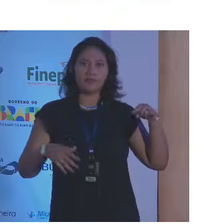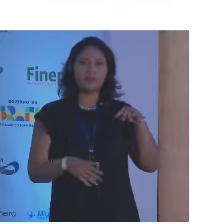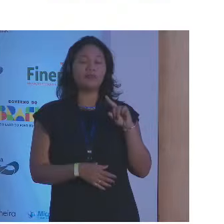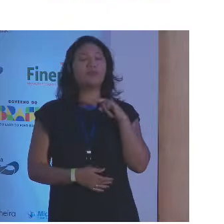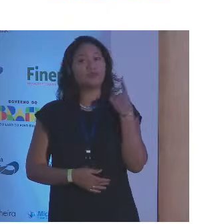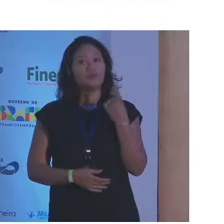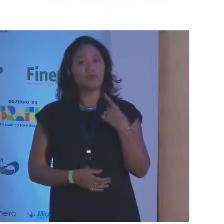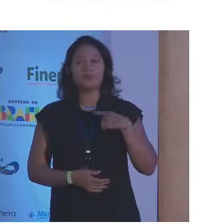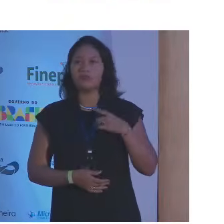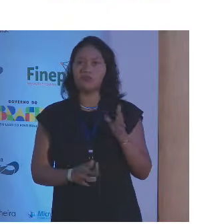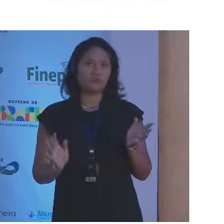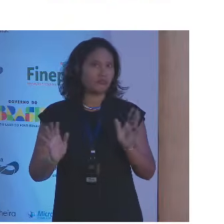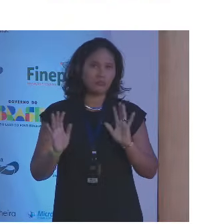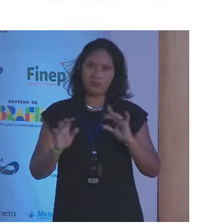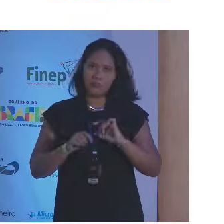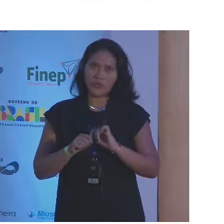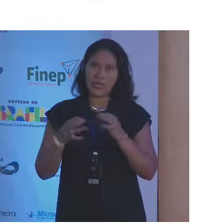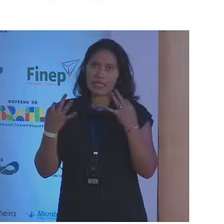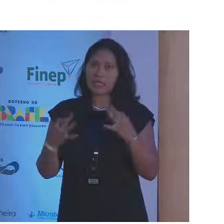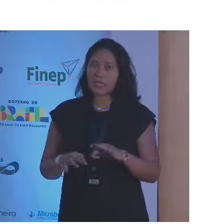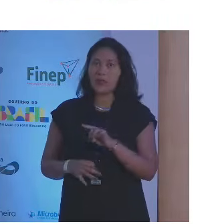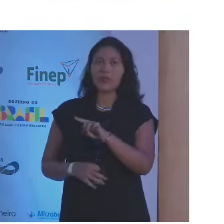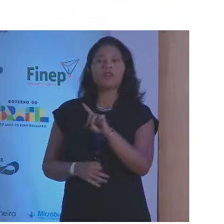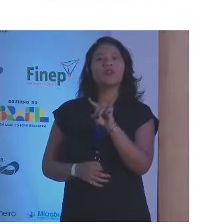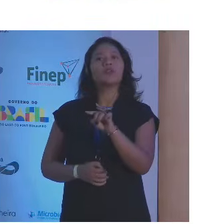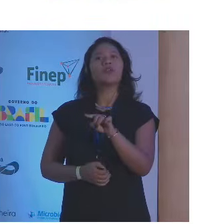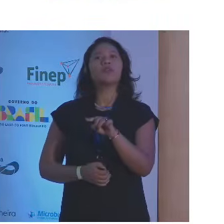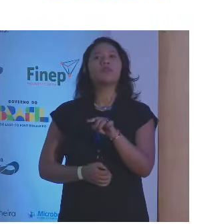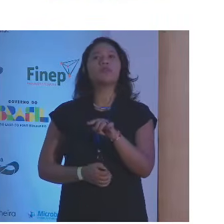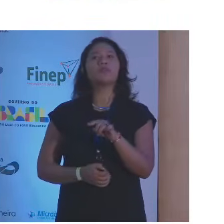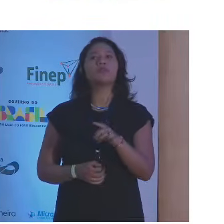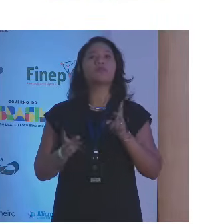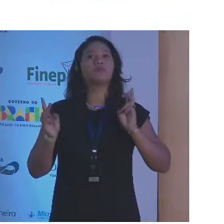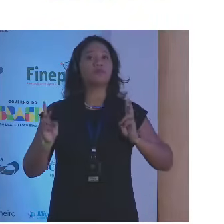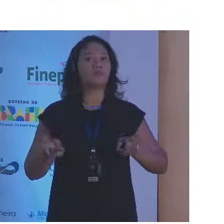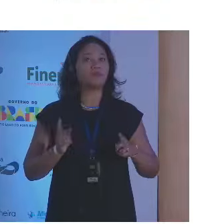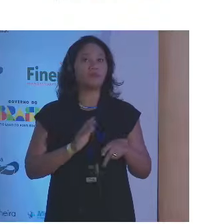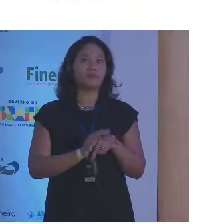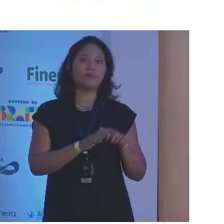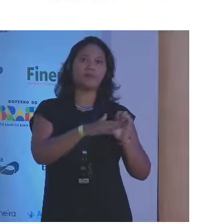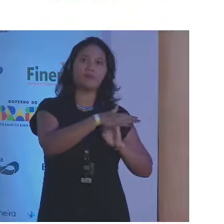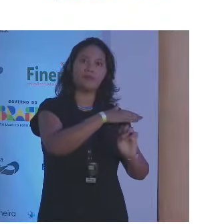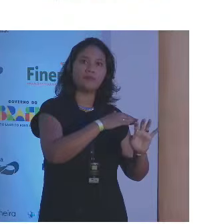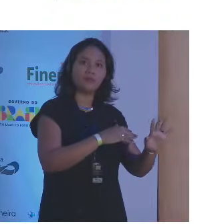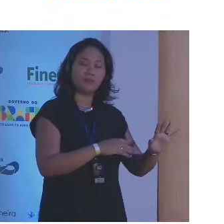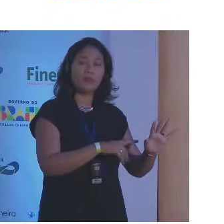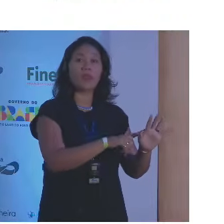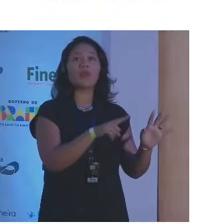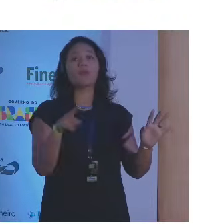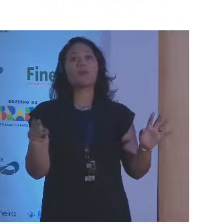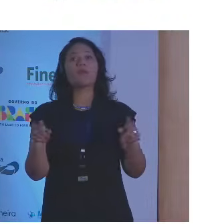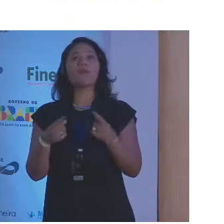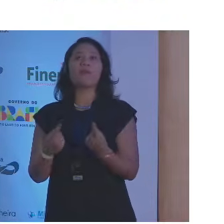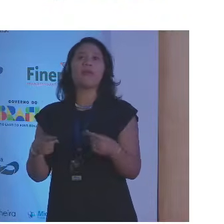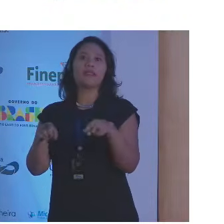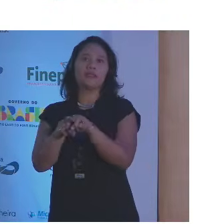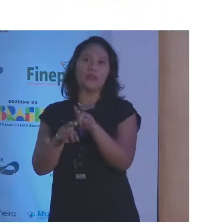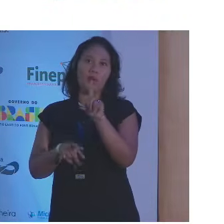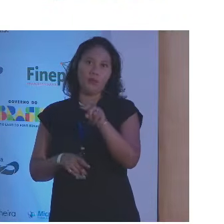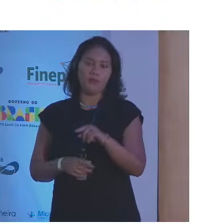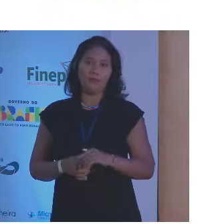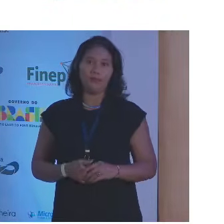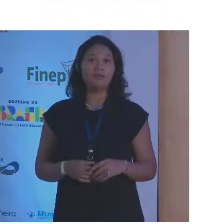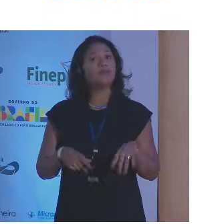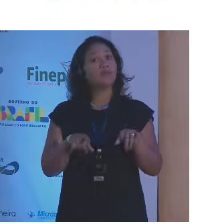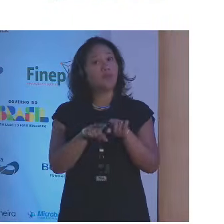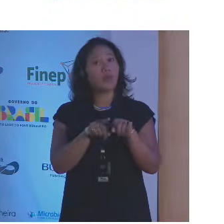but these service providers are doing this part. The Spanish Coast Guards are using this, so we are using the data